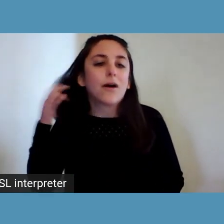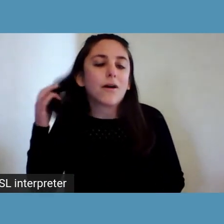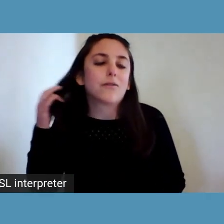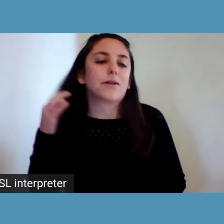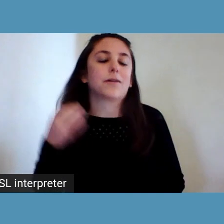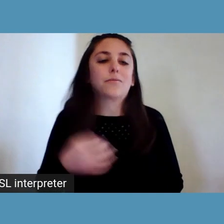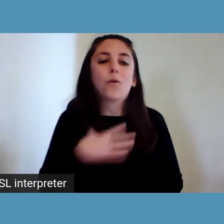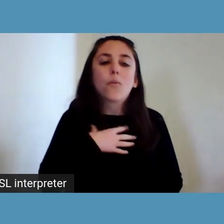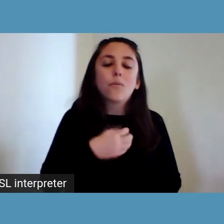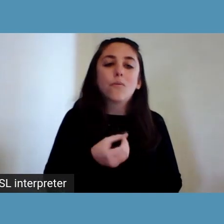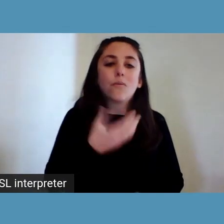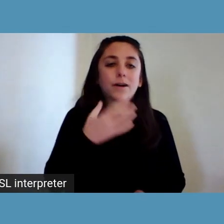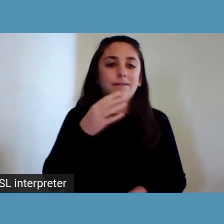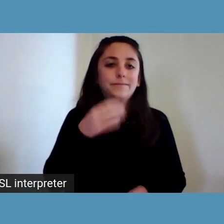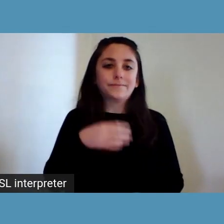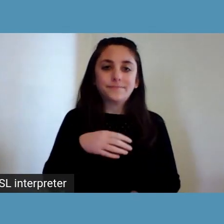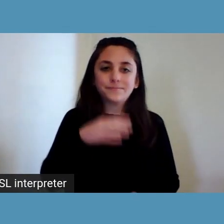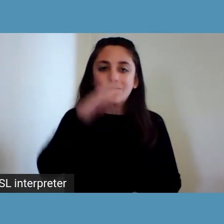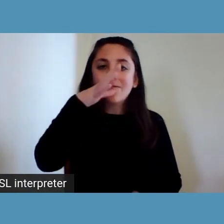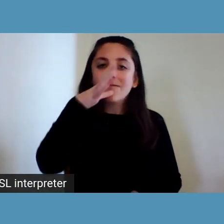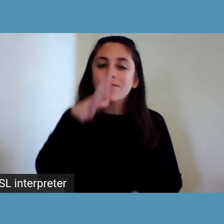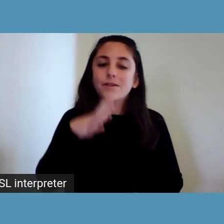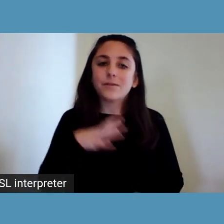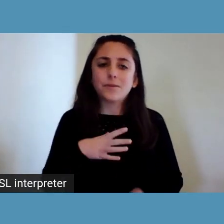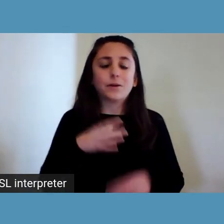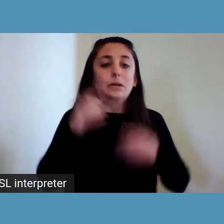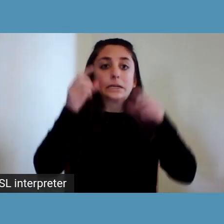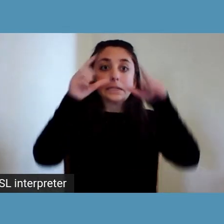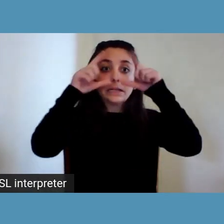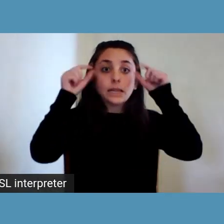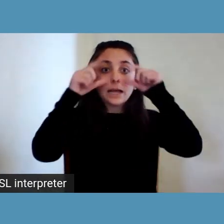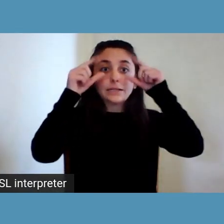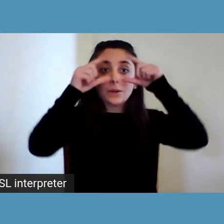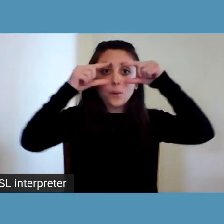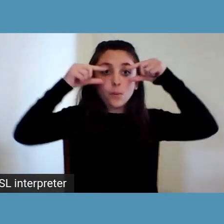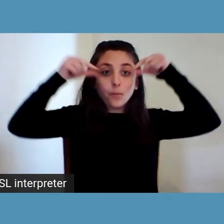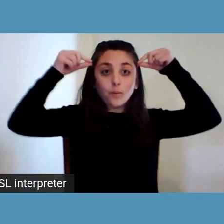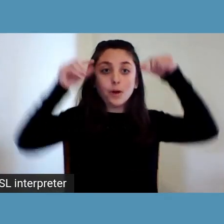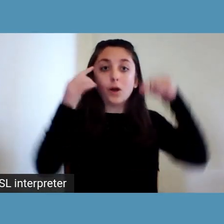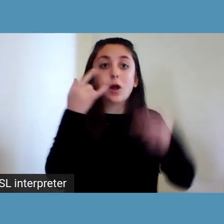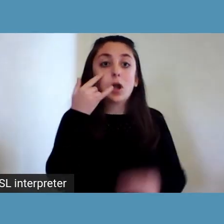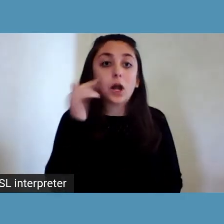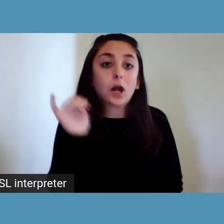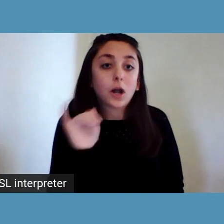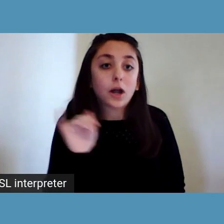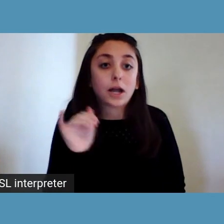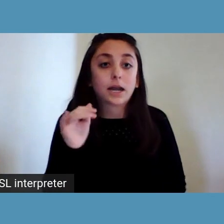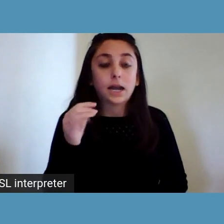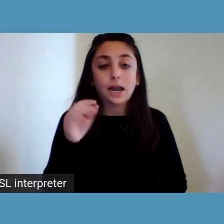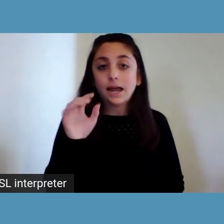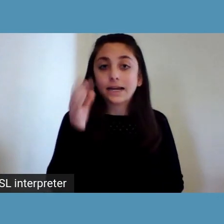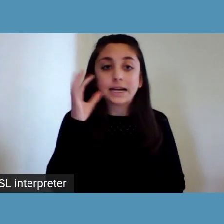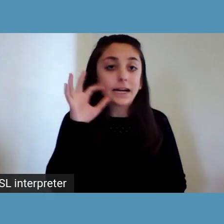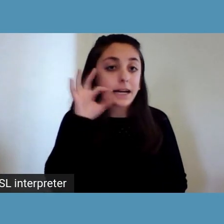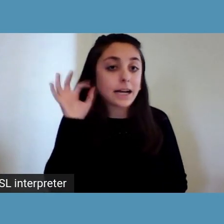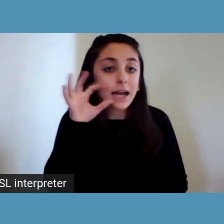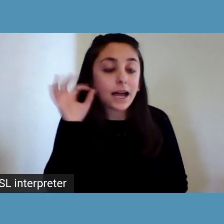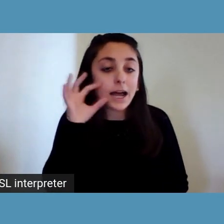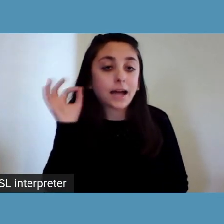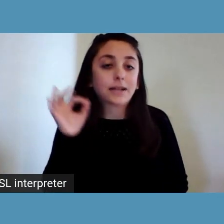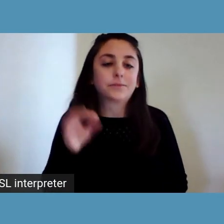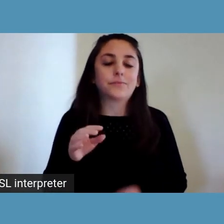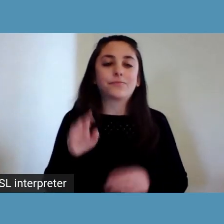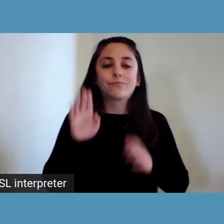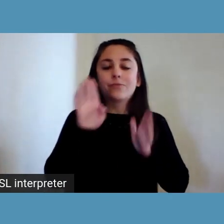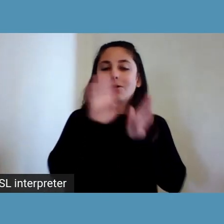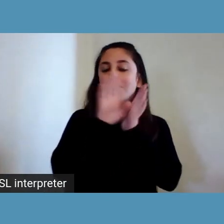glasses that are often referred to as cat-eye style. And today, I'm wearing a navy blue turtleneck, and I'm sitting in front of a backdrop of my